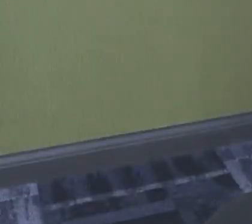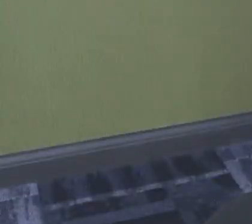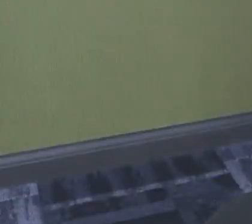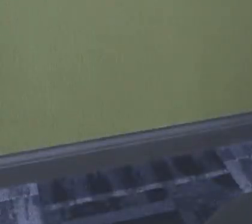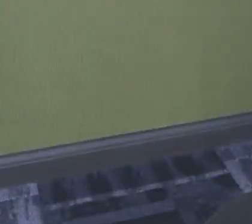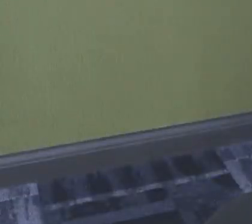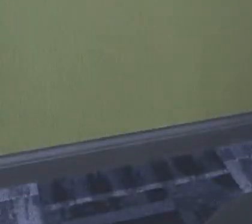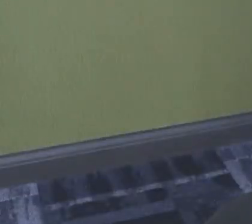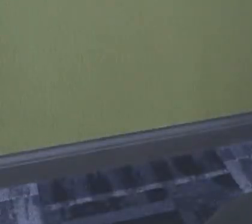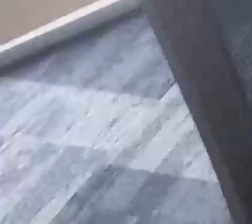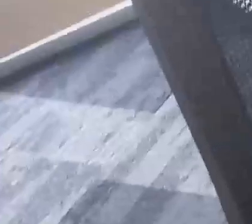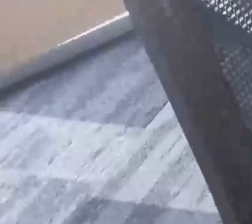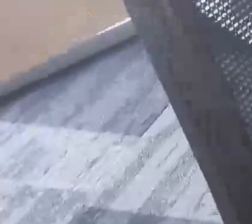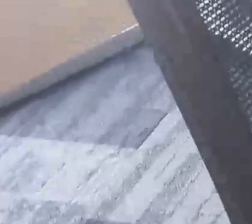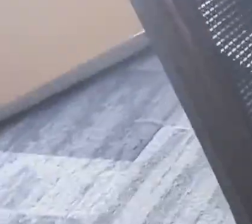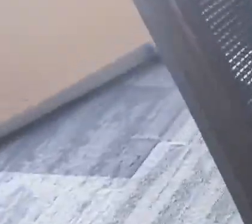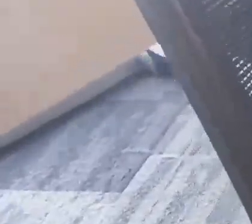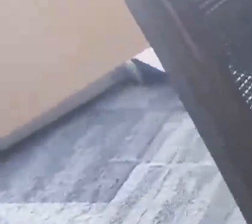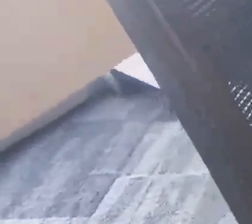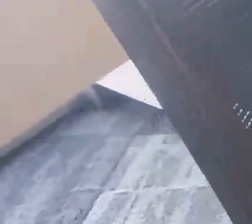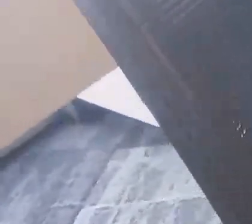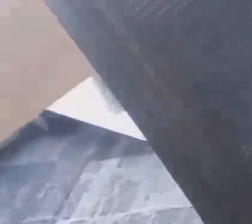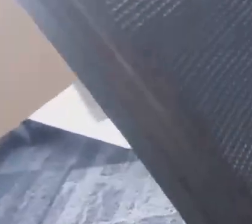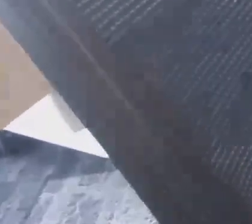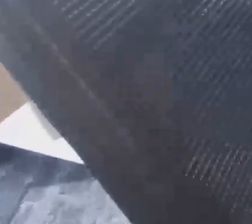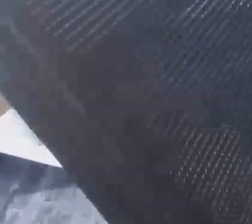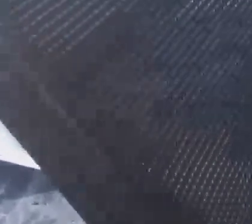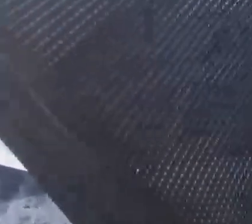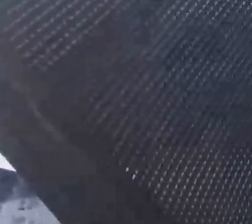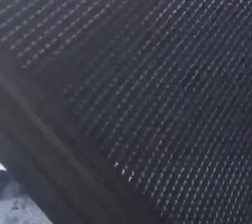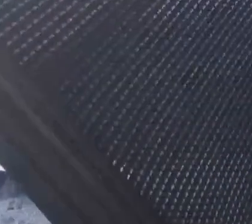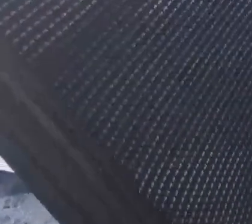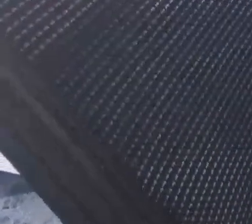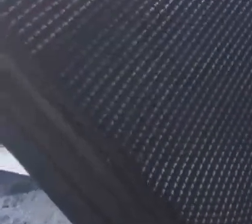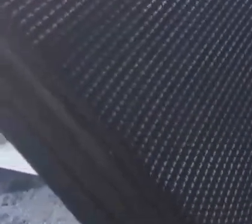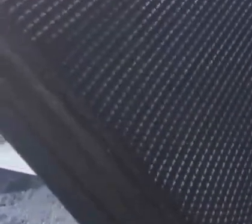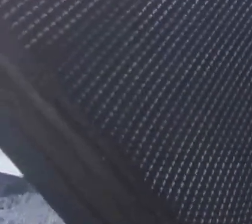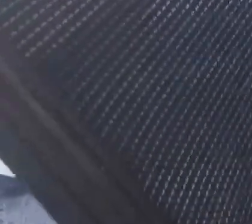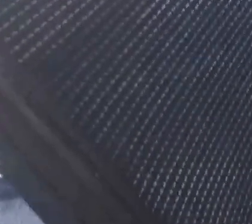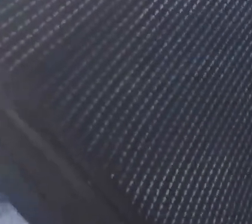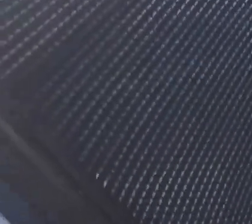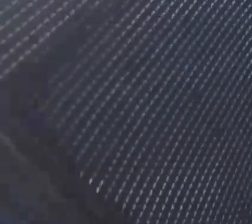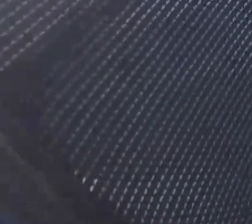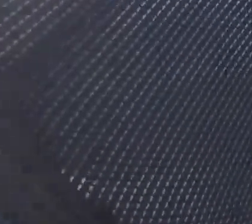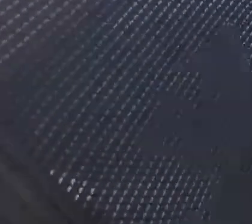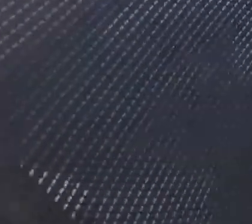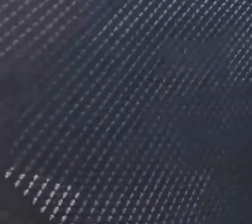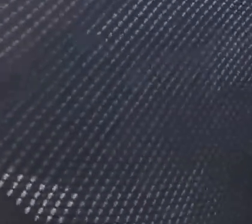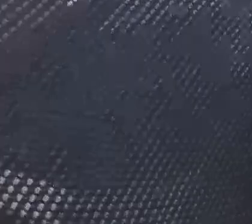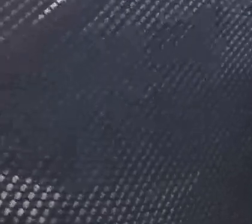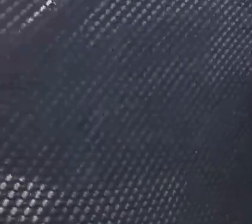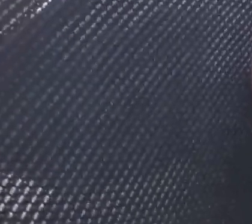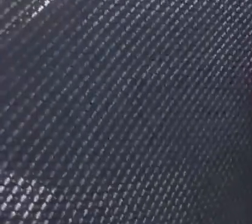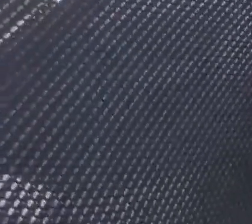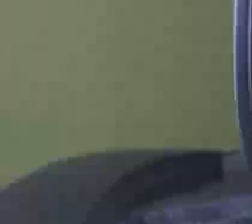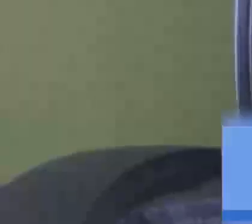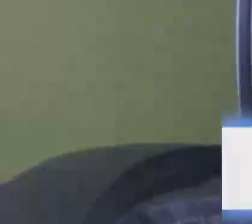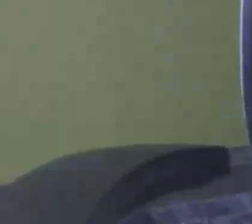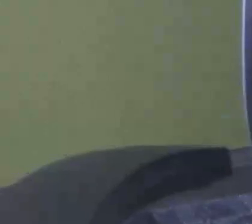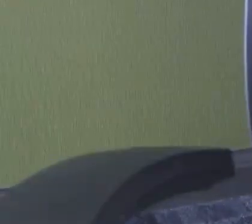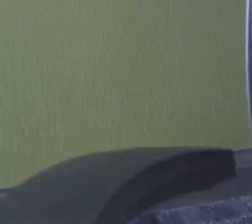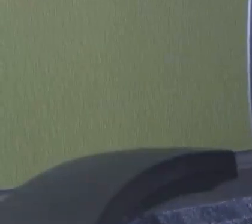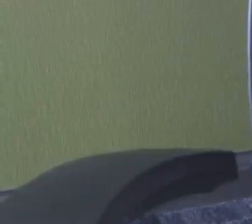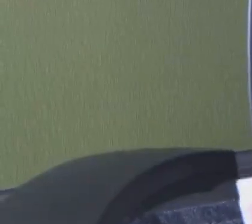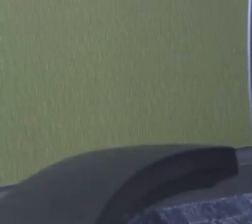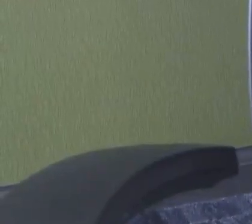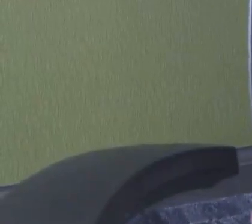actually published. That's how she had it. Little Corinne chose to share her world and her message with other children across the planet.